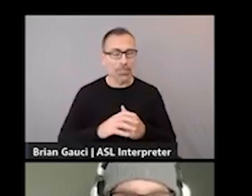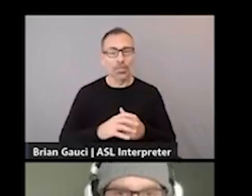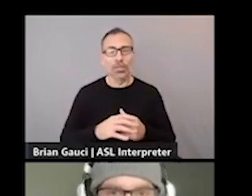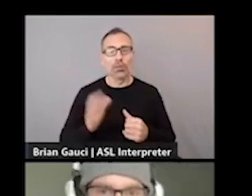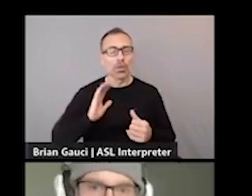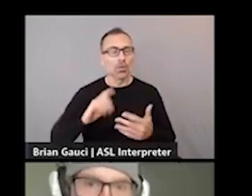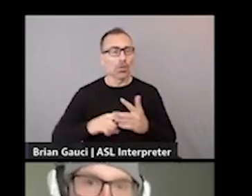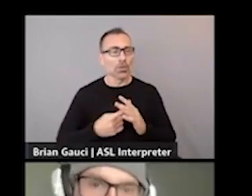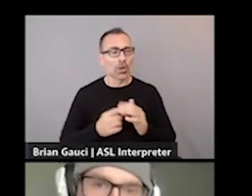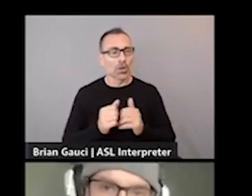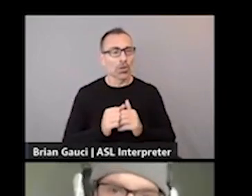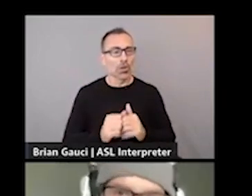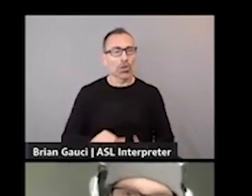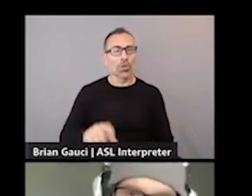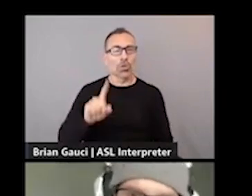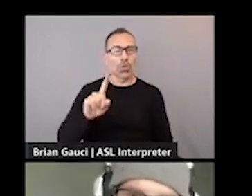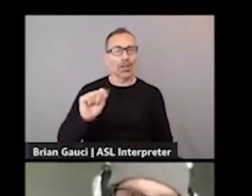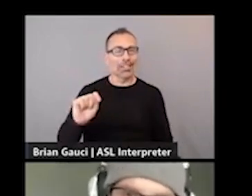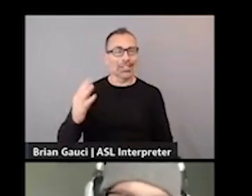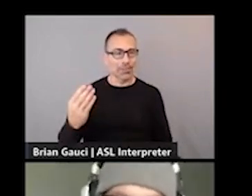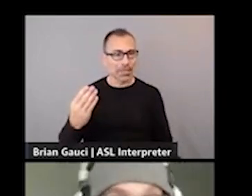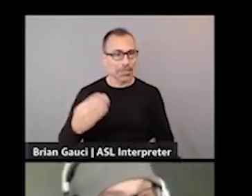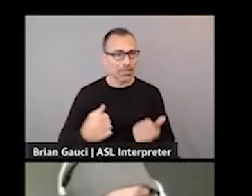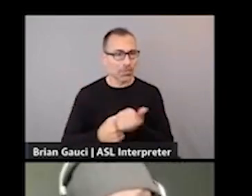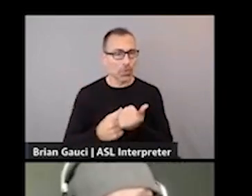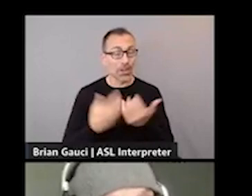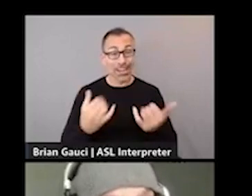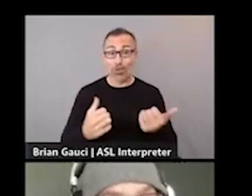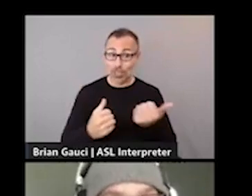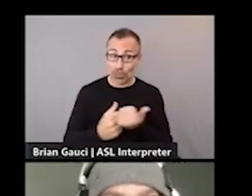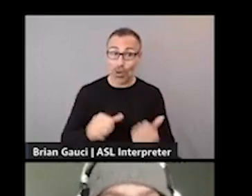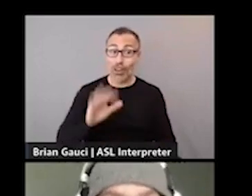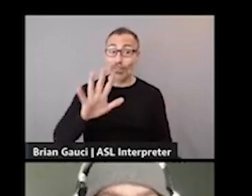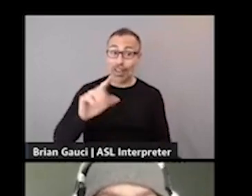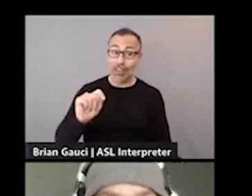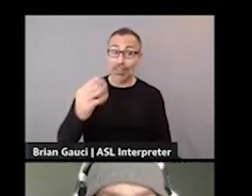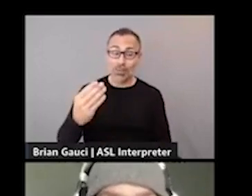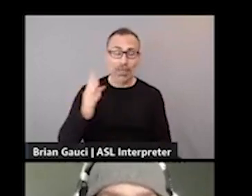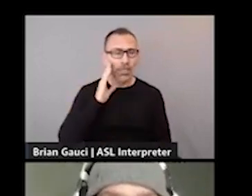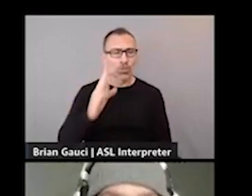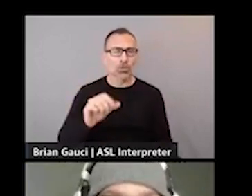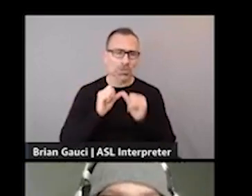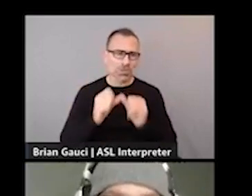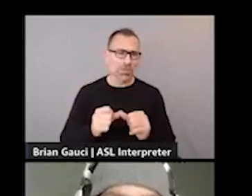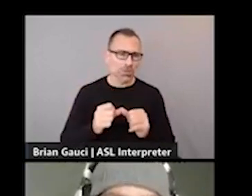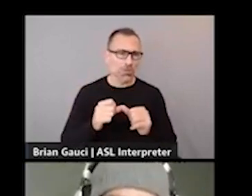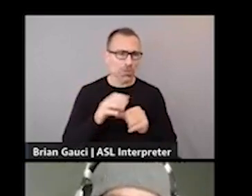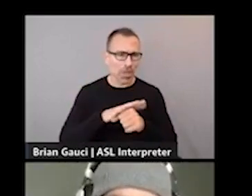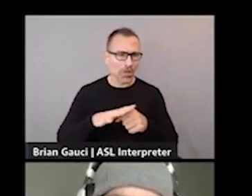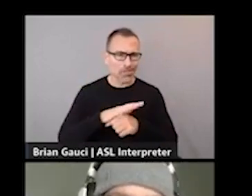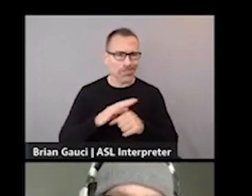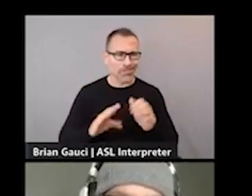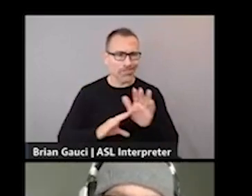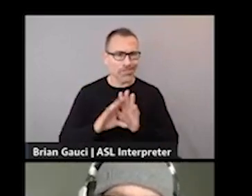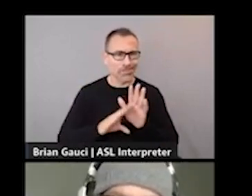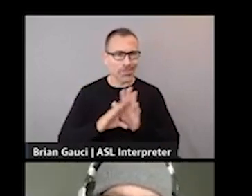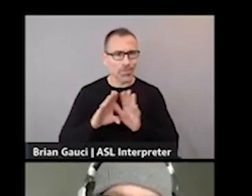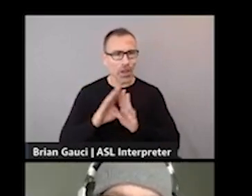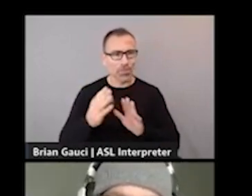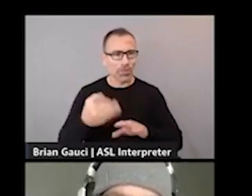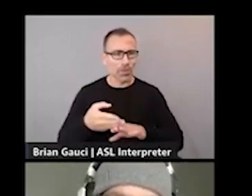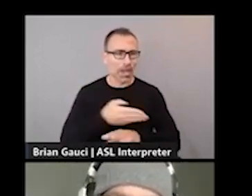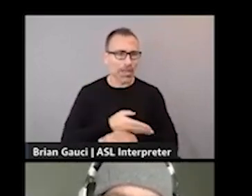1 TB support. Now we support 5 TB, and this is going to be a continuous area of development and